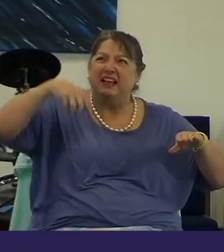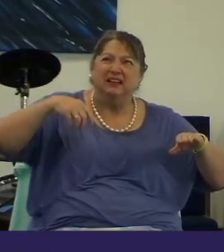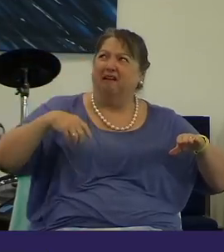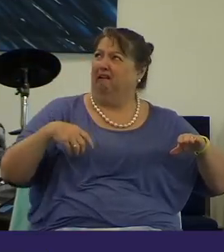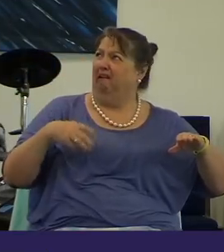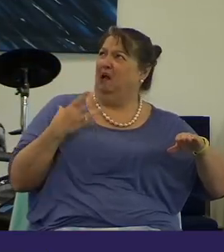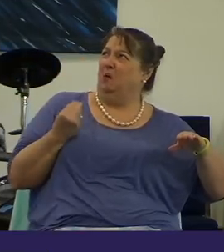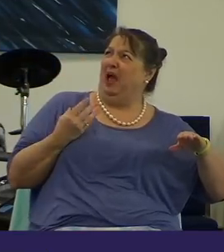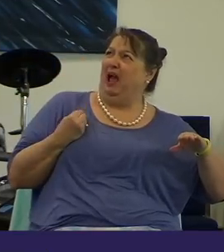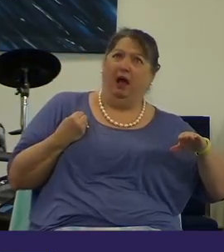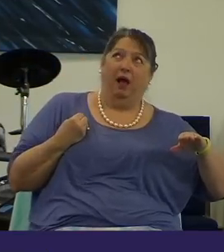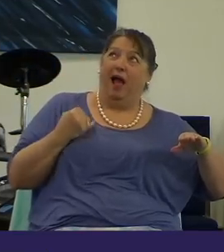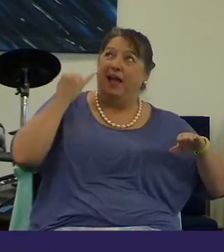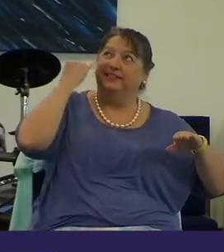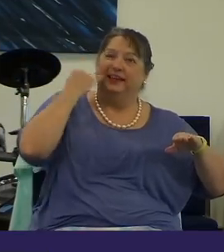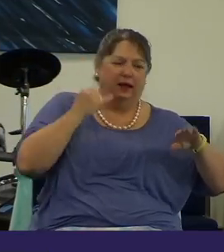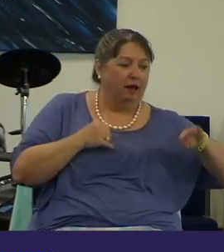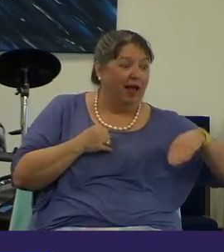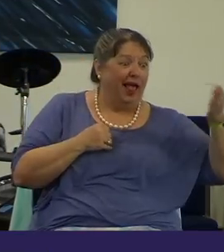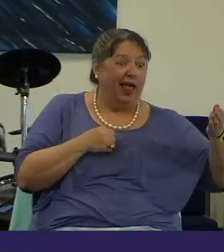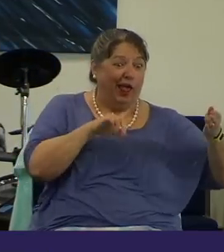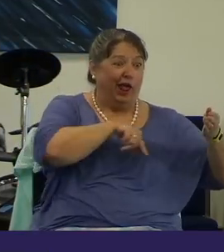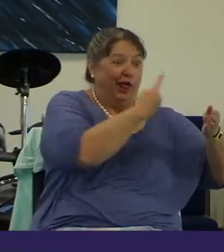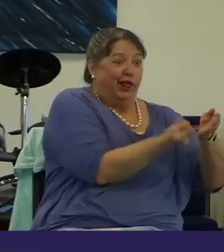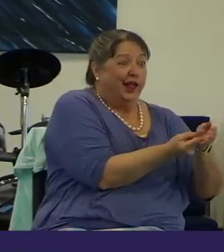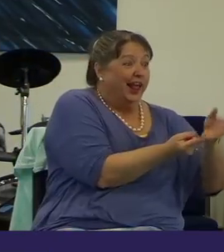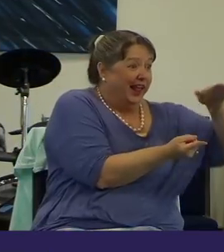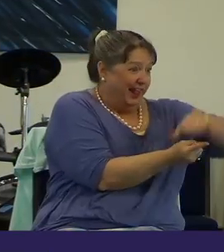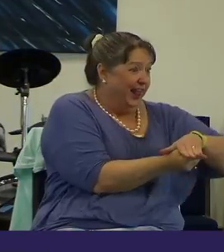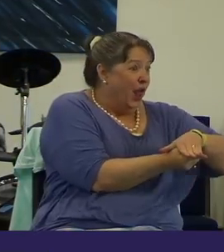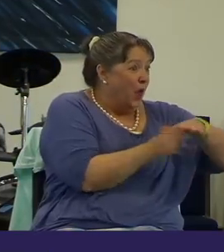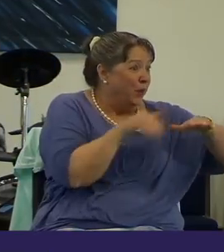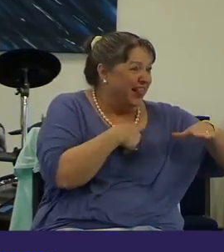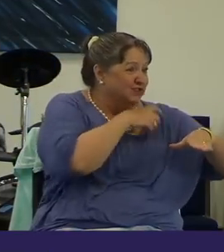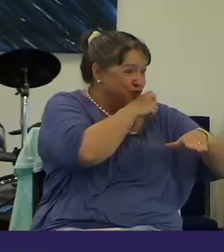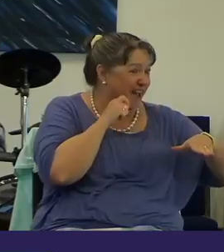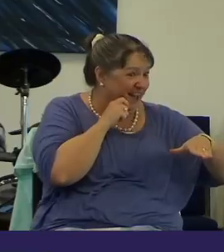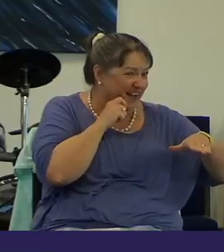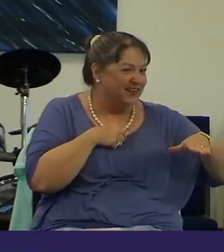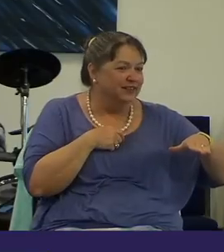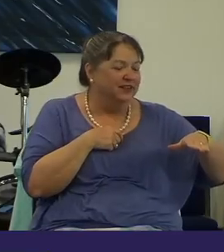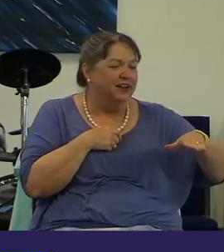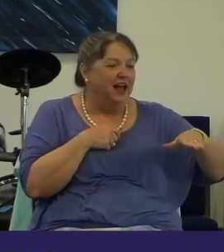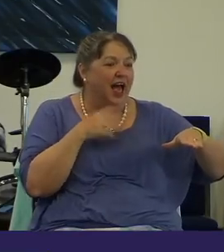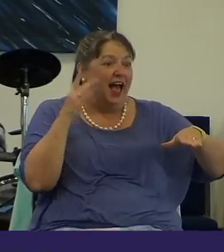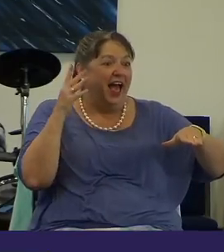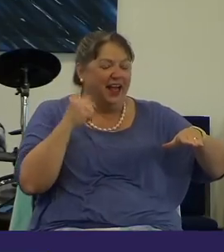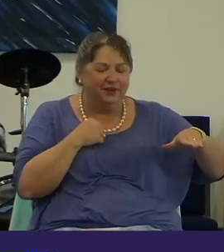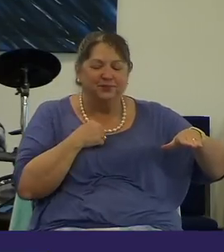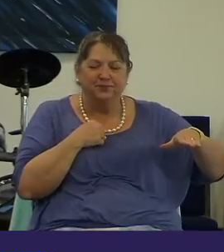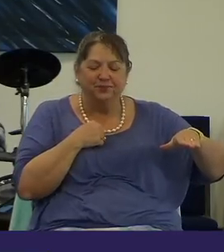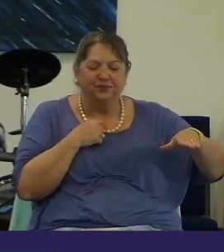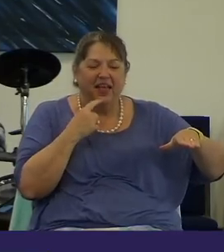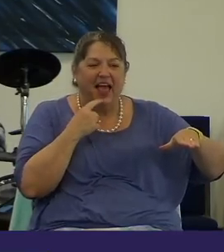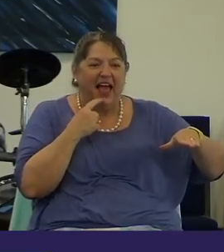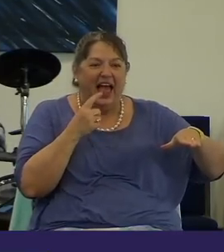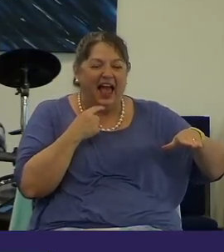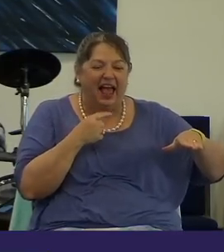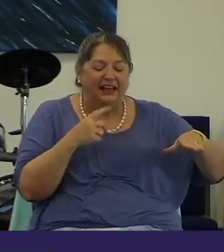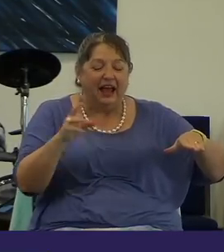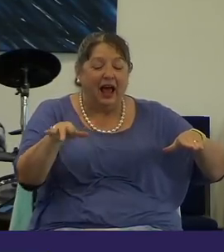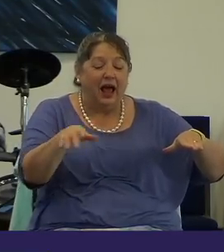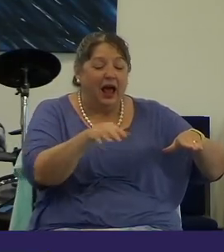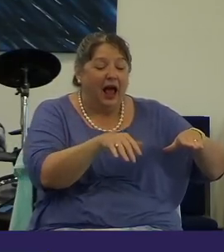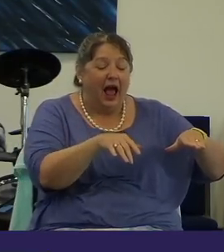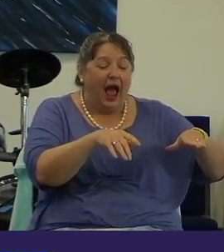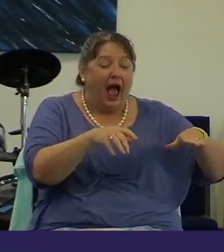They were going along at a lively clip when the farmer inside the coffin pushed open the lid, stuck his head out, and observed,